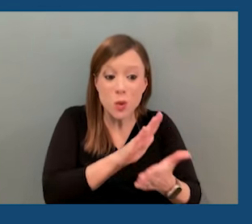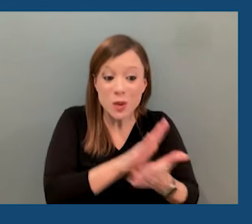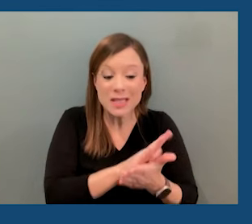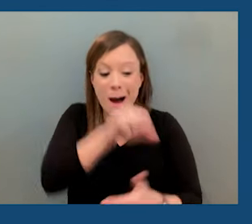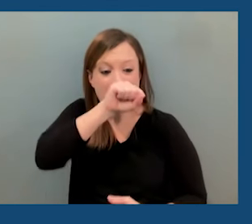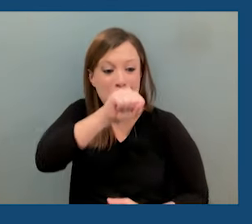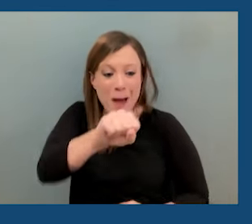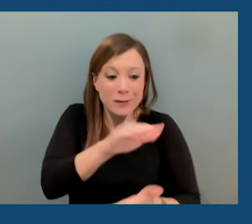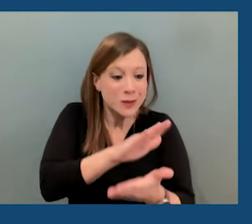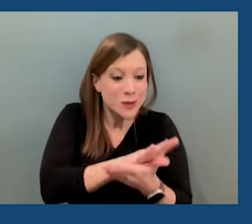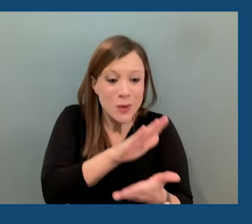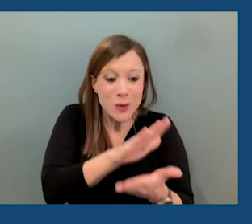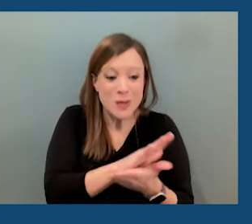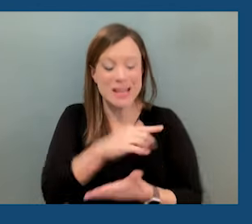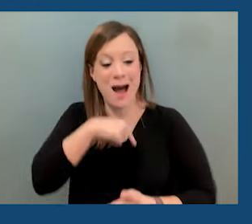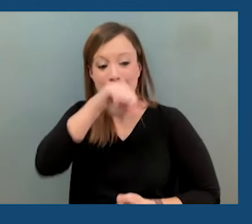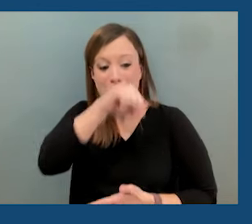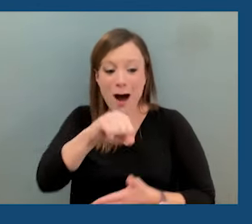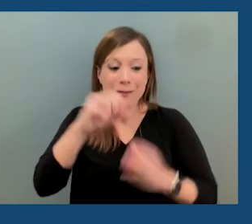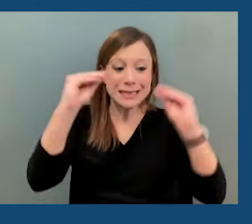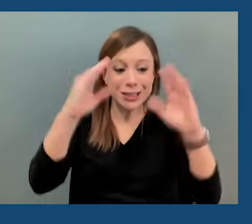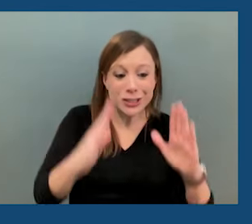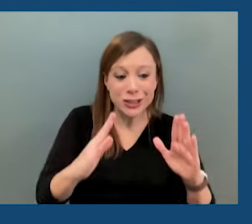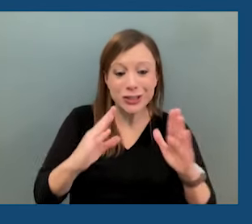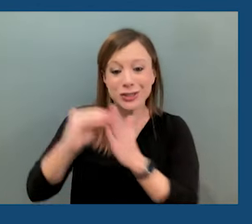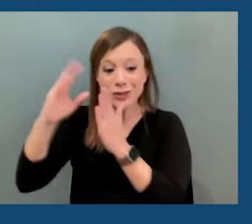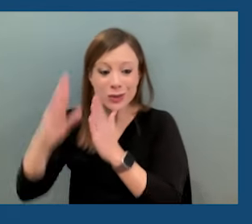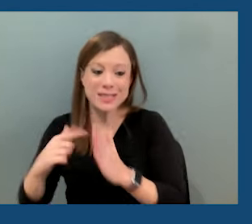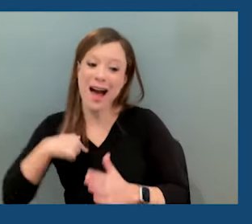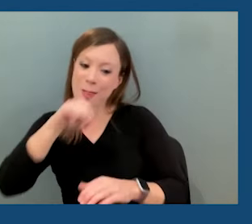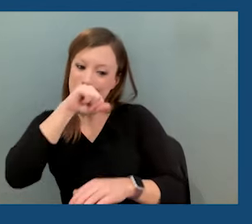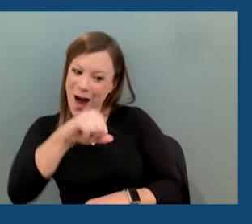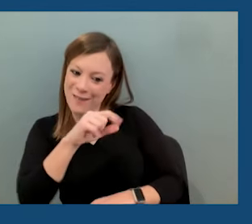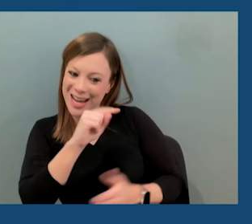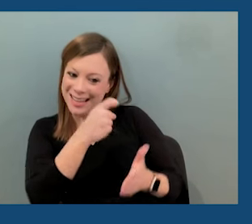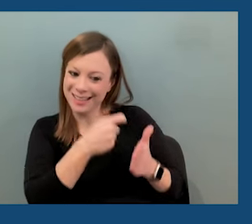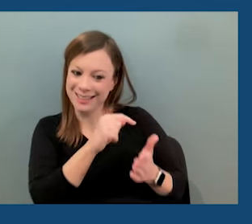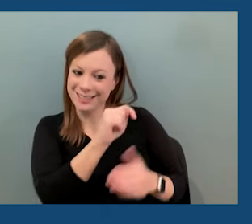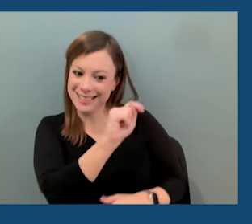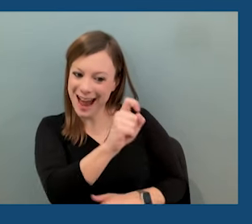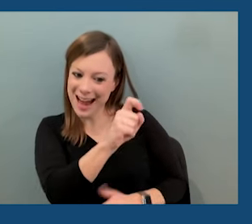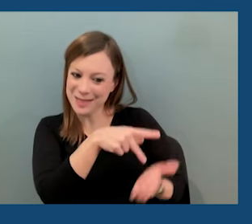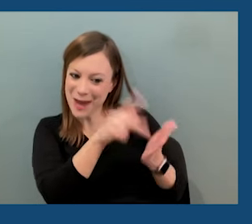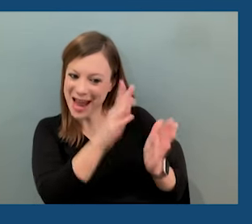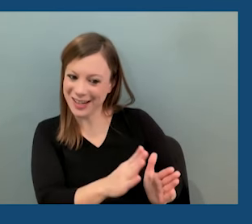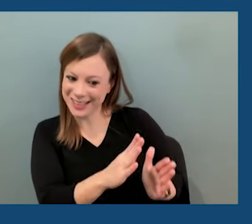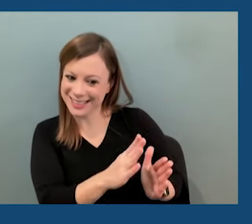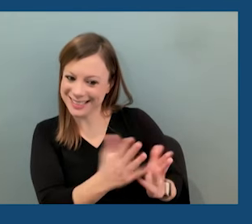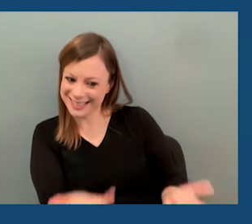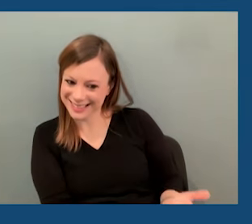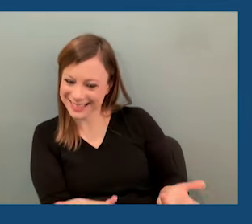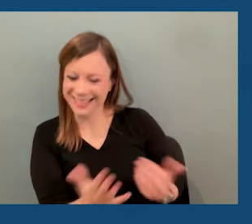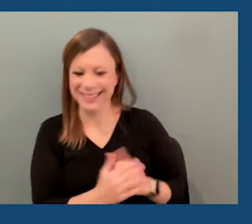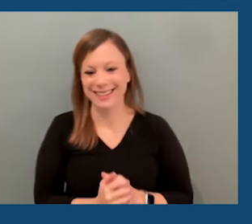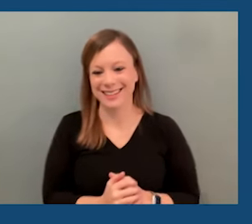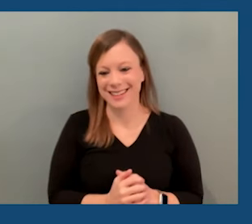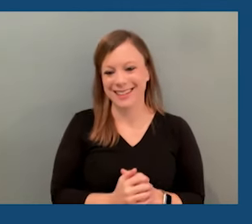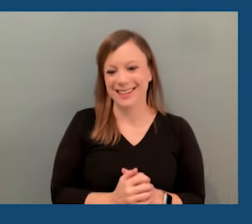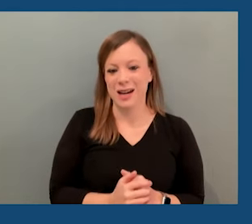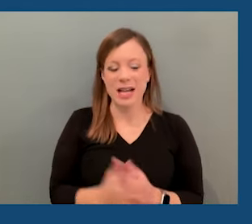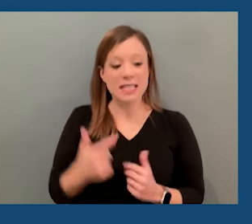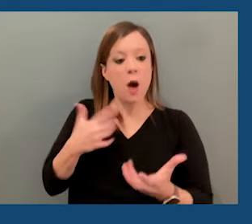teachers. I love students. I also love our taxpayers. So they're not inconsistent. And